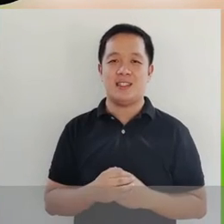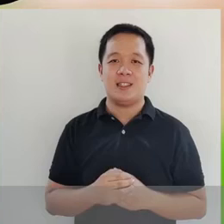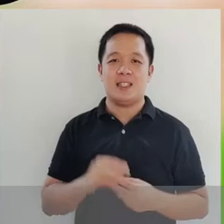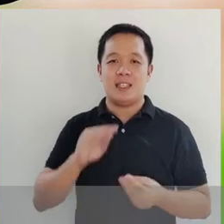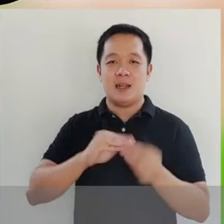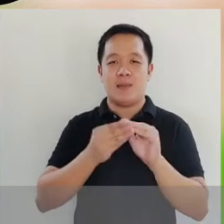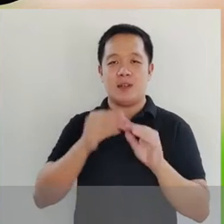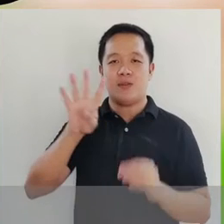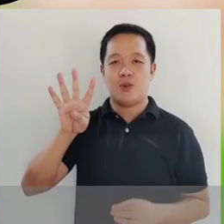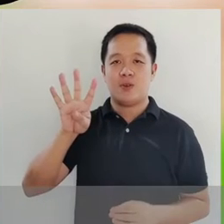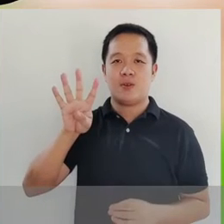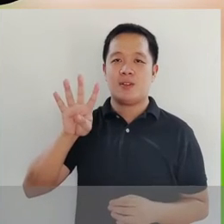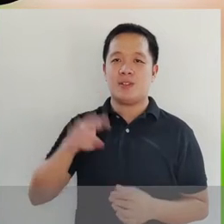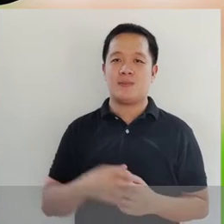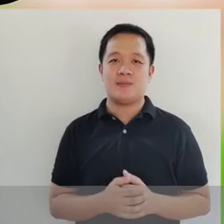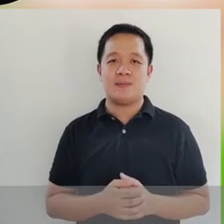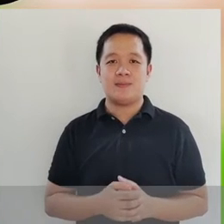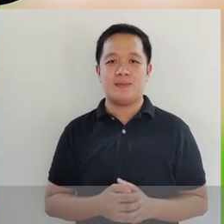Number 4.